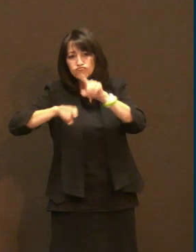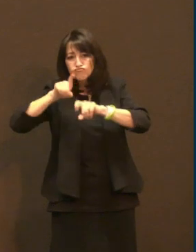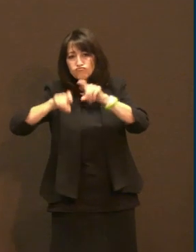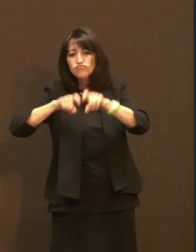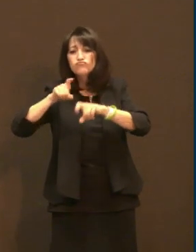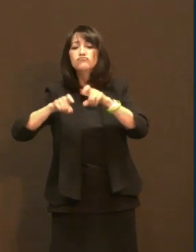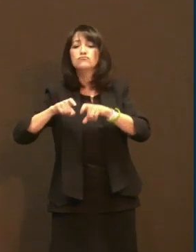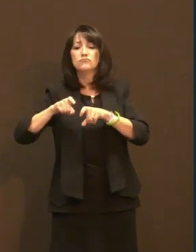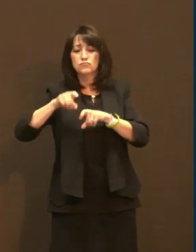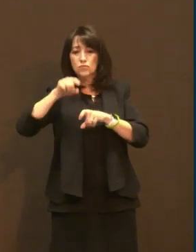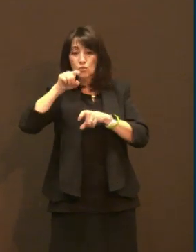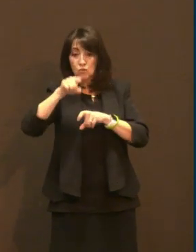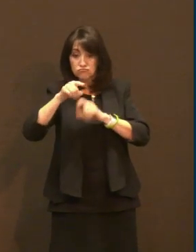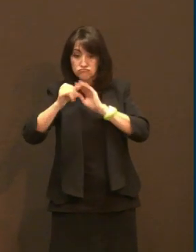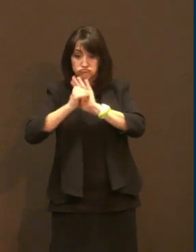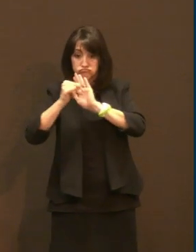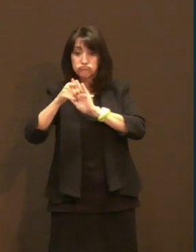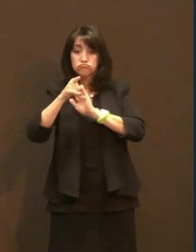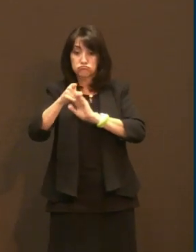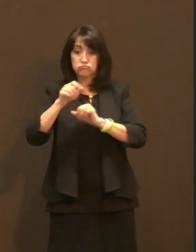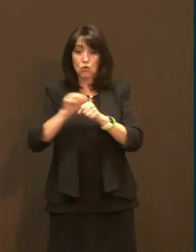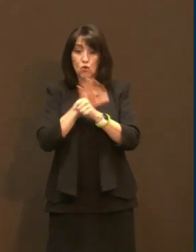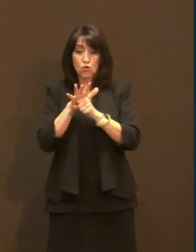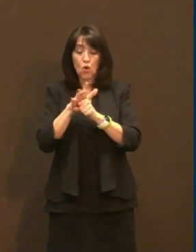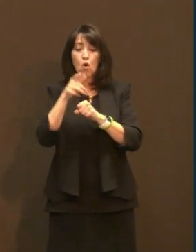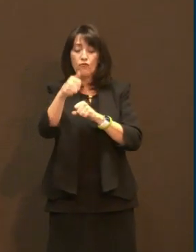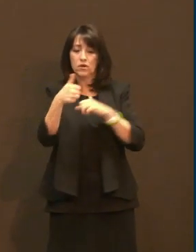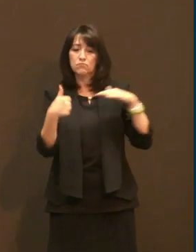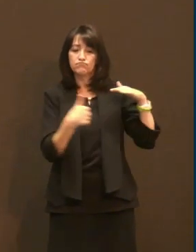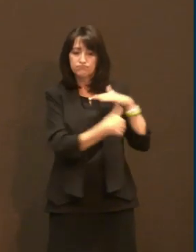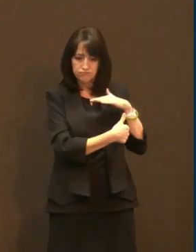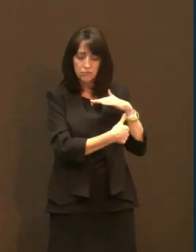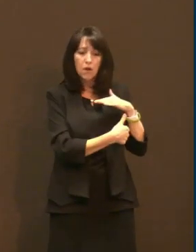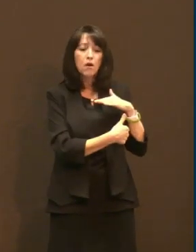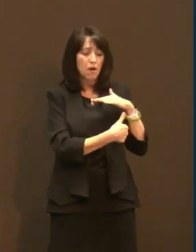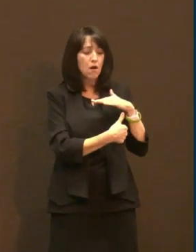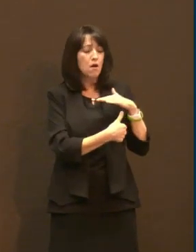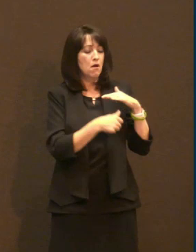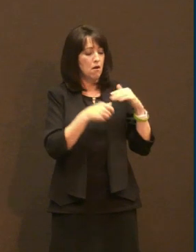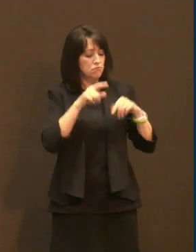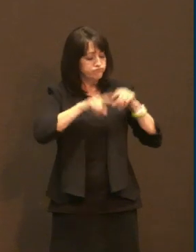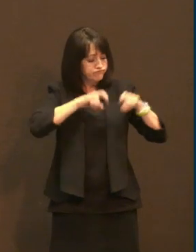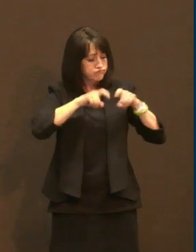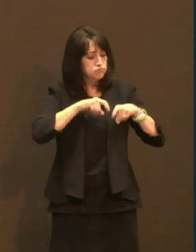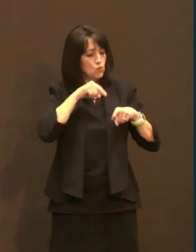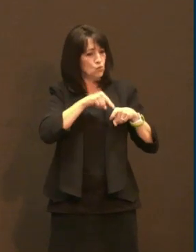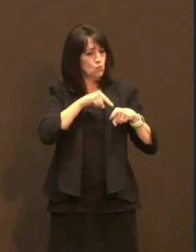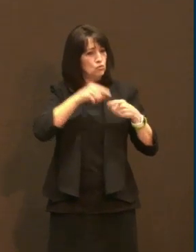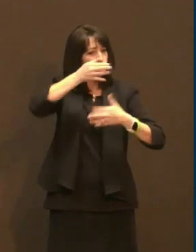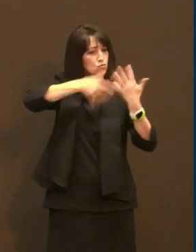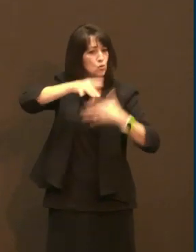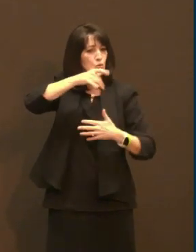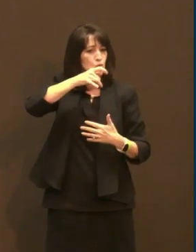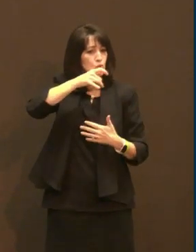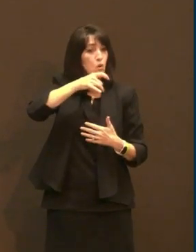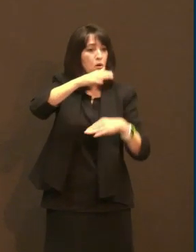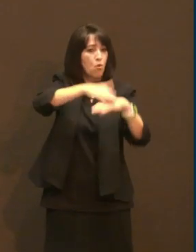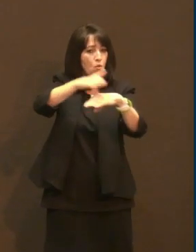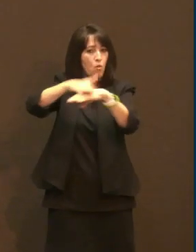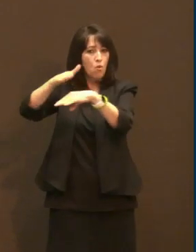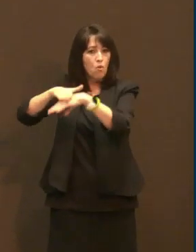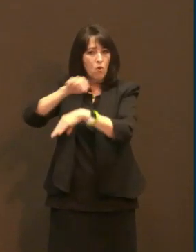the spread of the virus as it continues to be present here in our community as we reopen. And